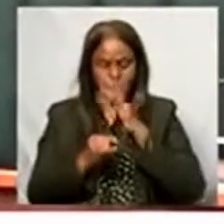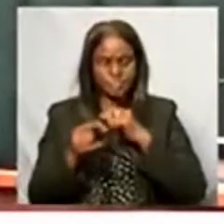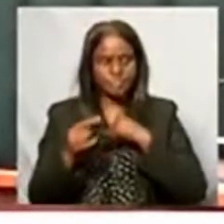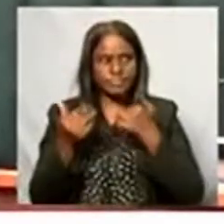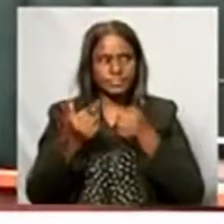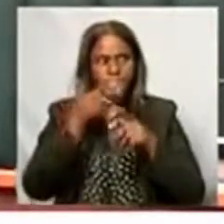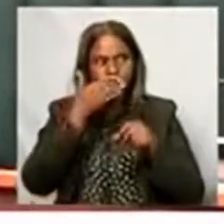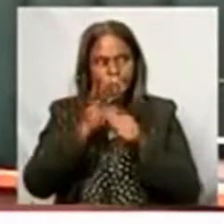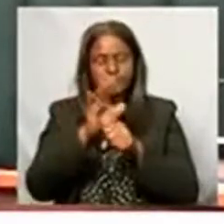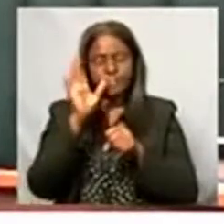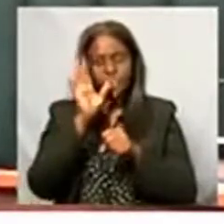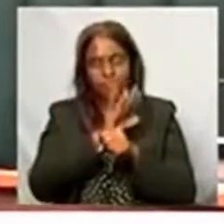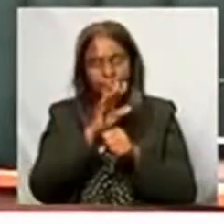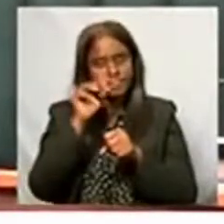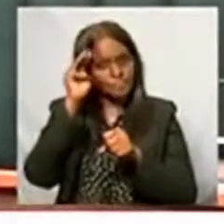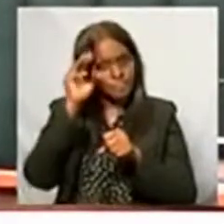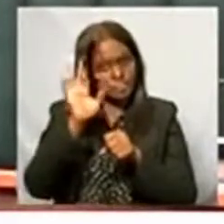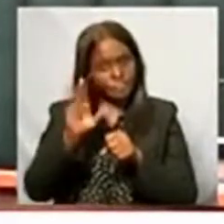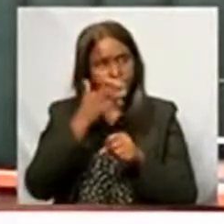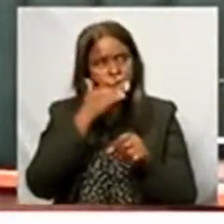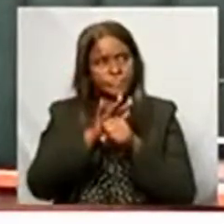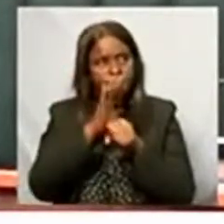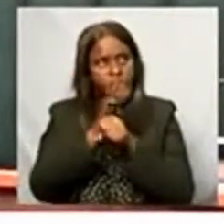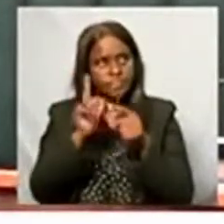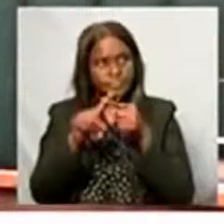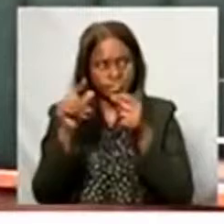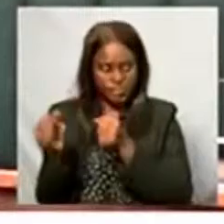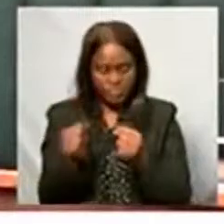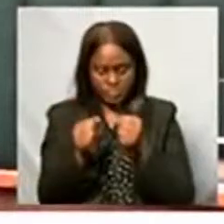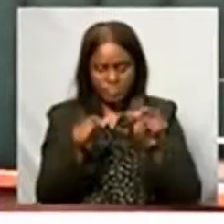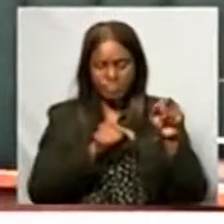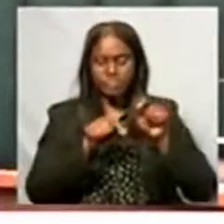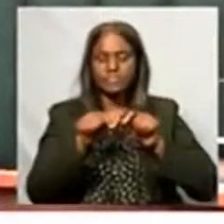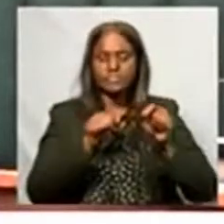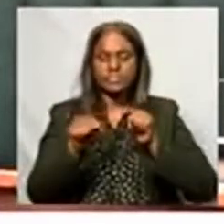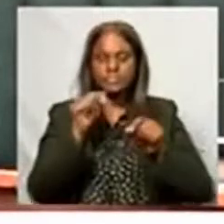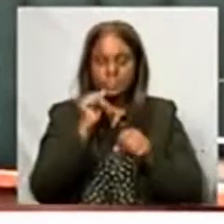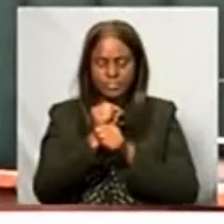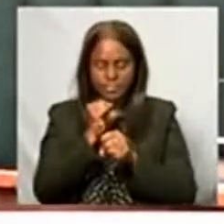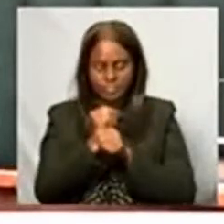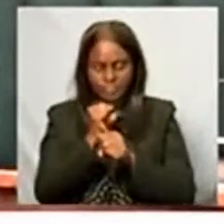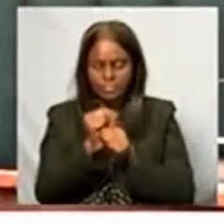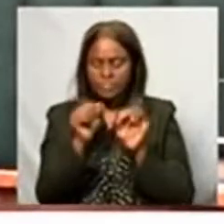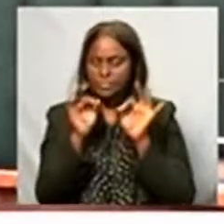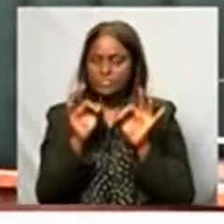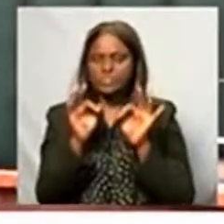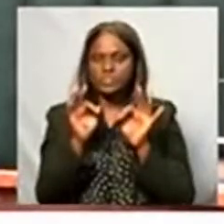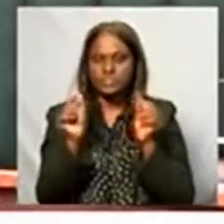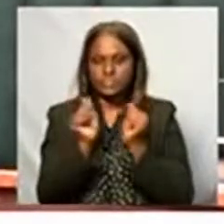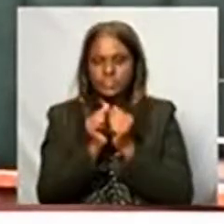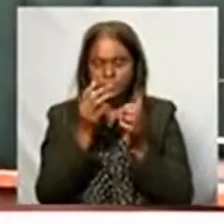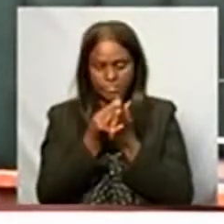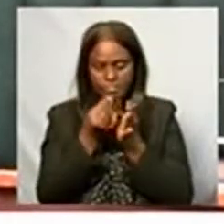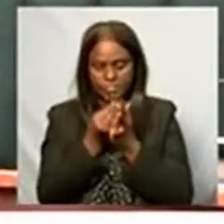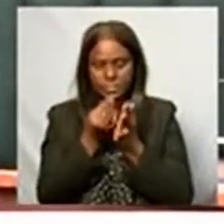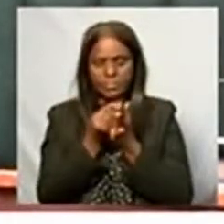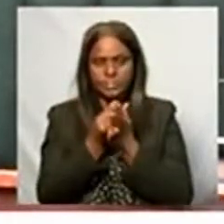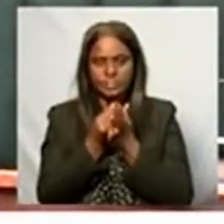to reaffirm the Ministry's commitment to strengthening governance, operational efficiency, and